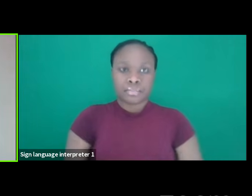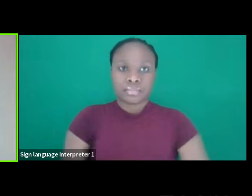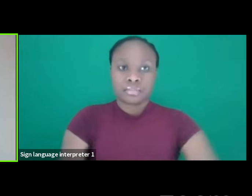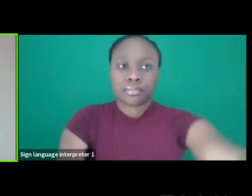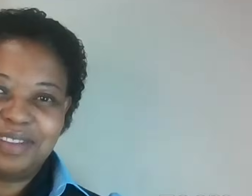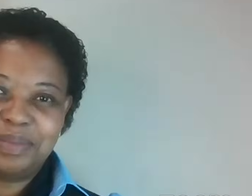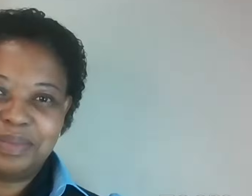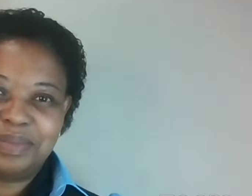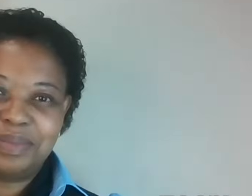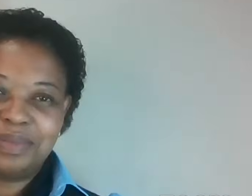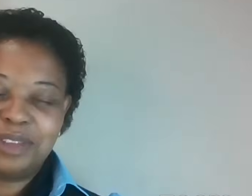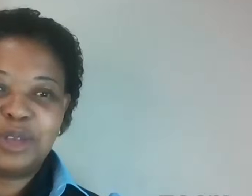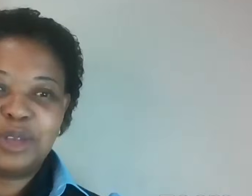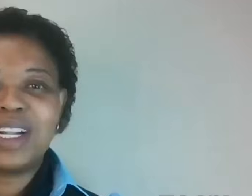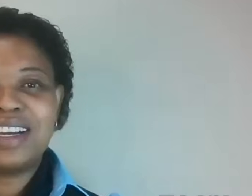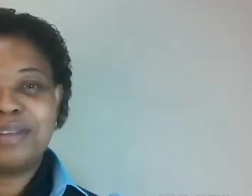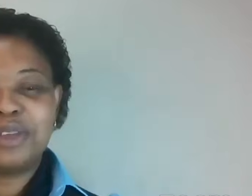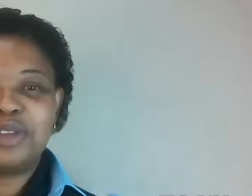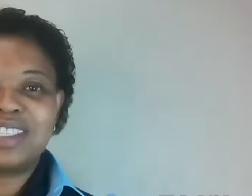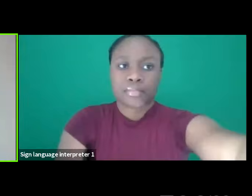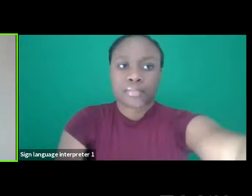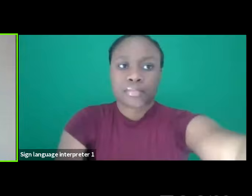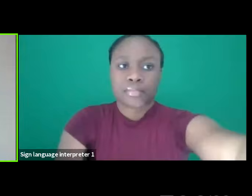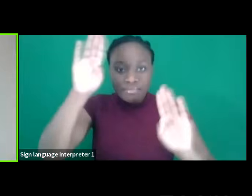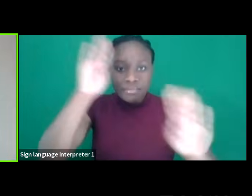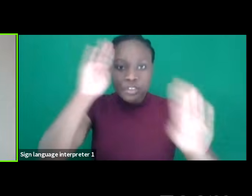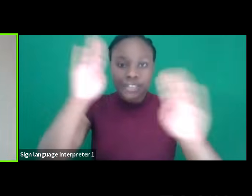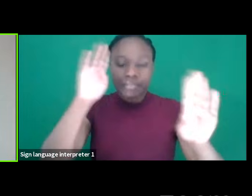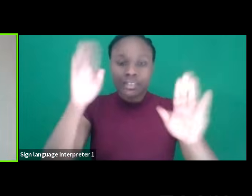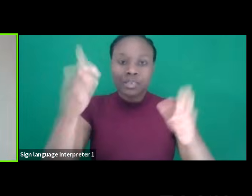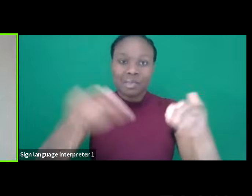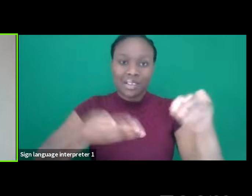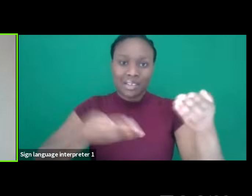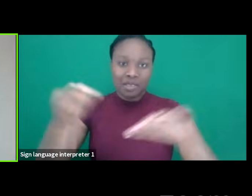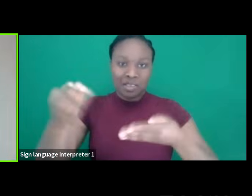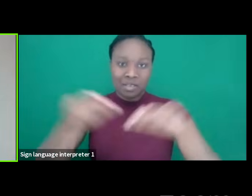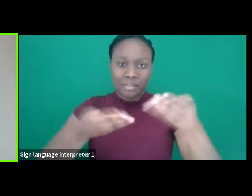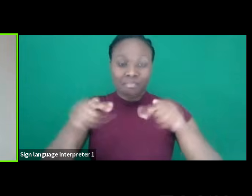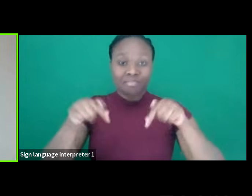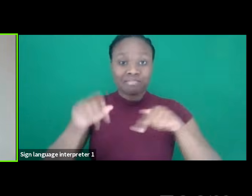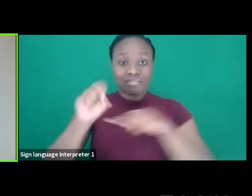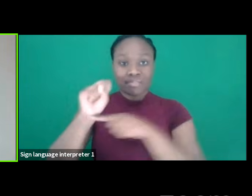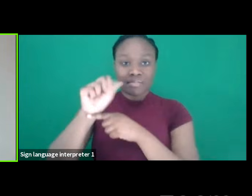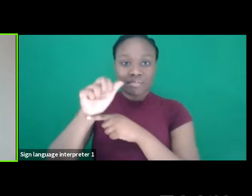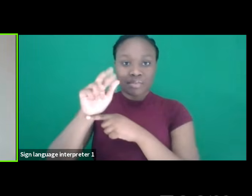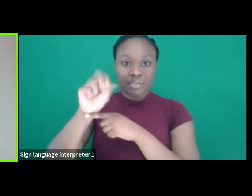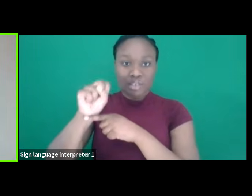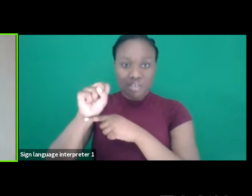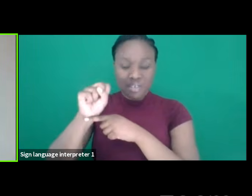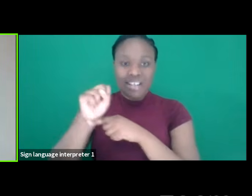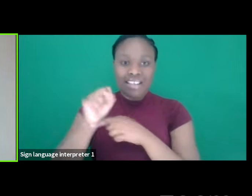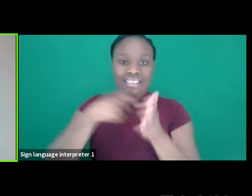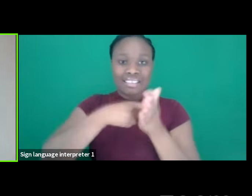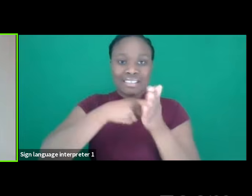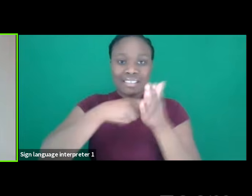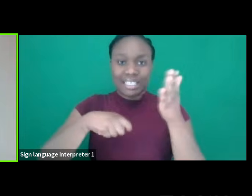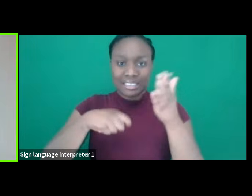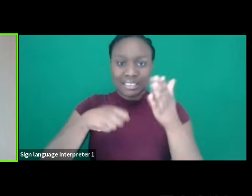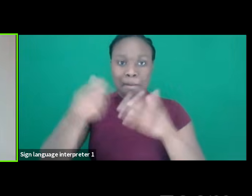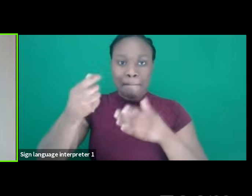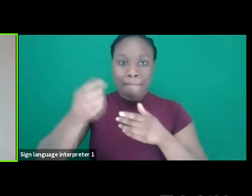Good evening. Welcome to the SARS Taxpayer and Trader Educational